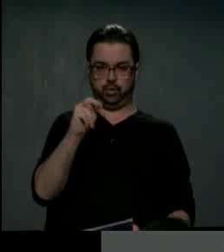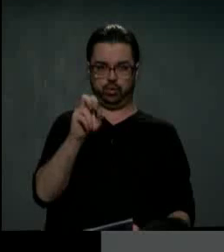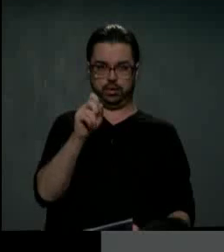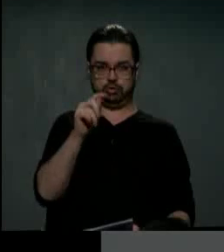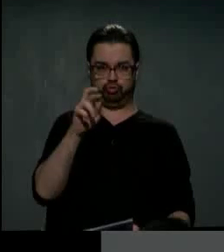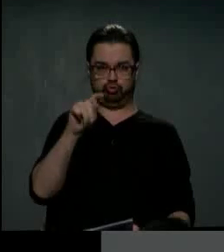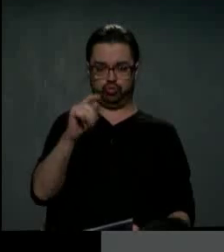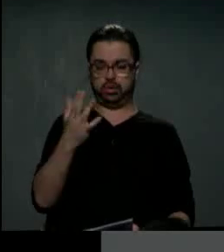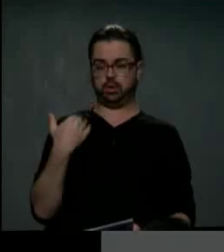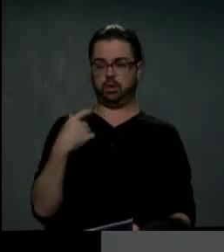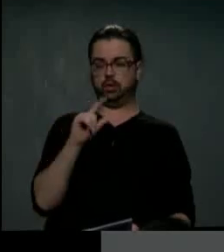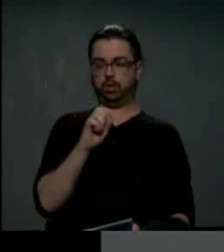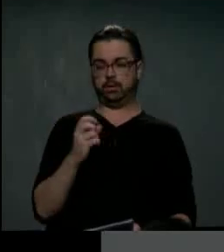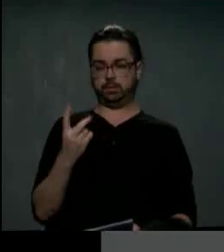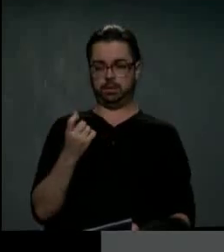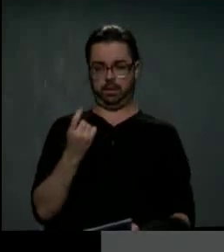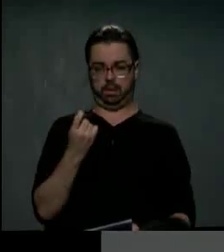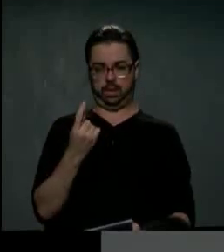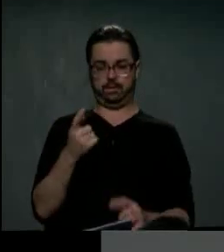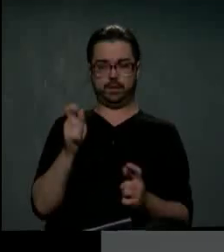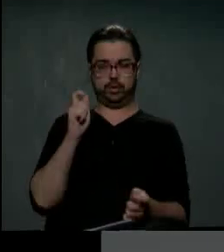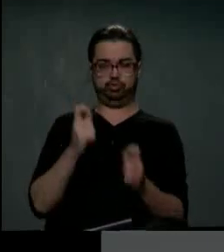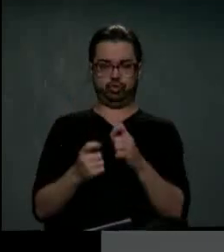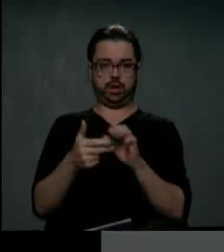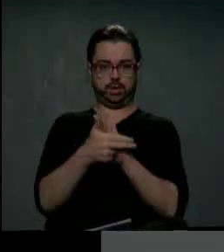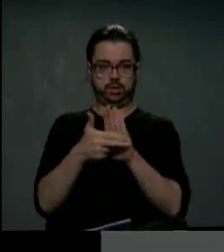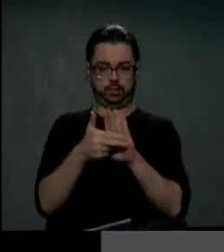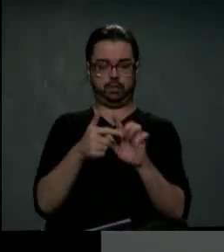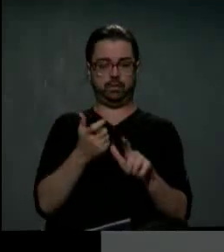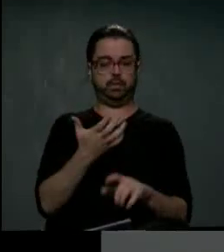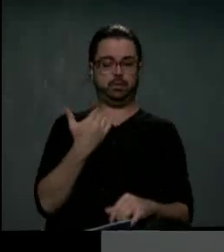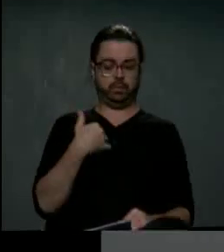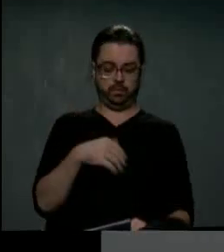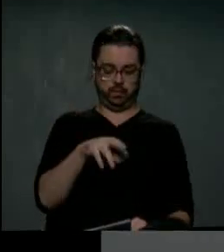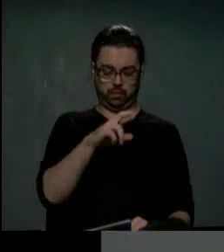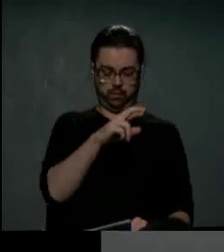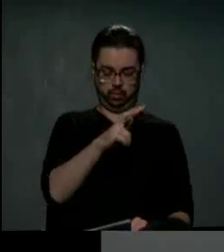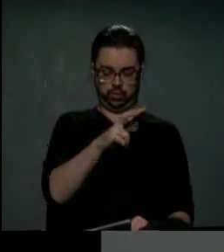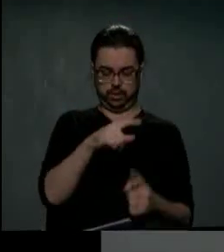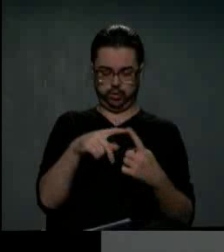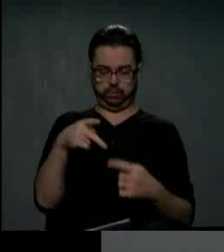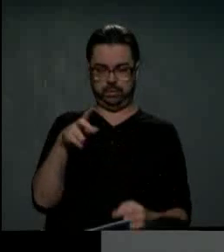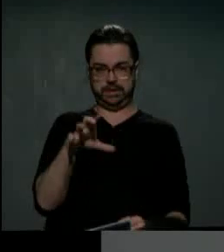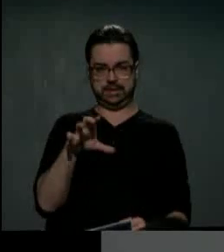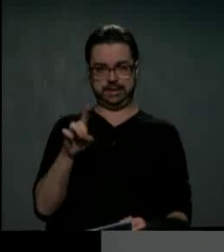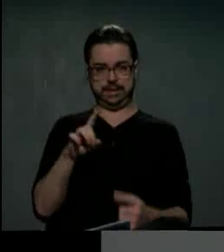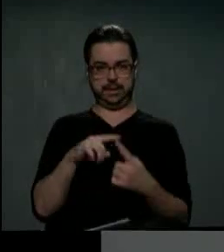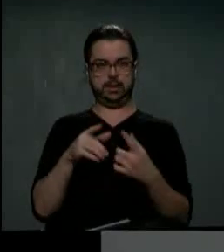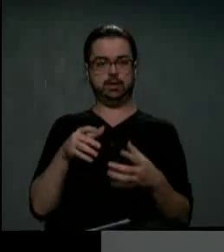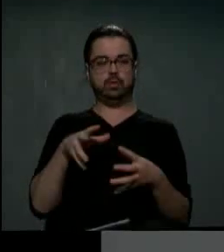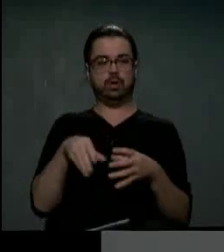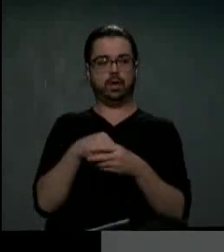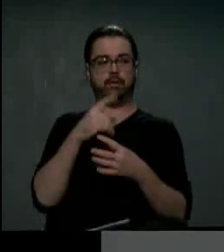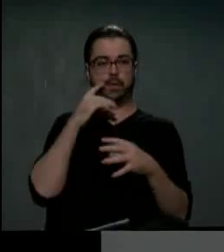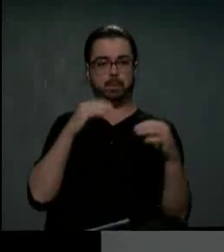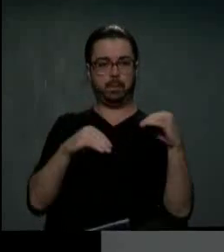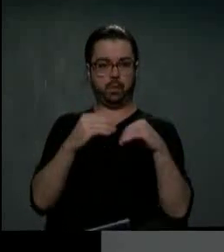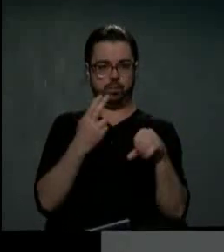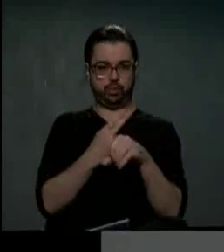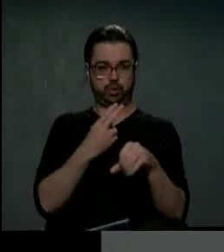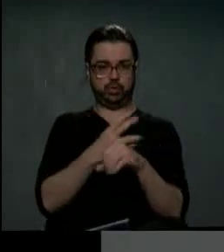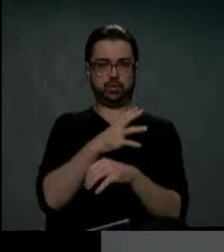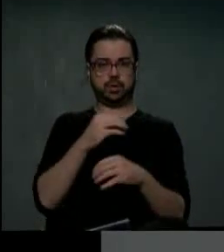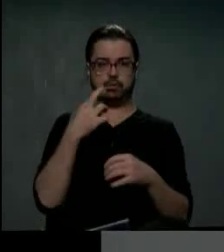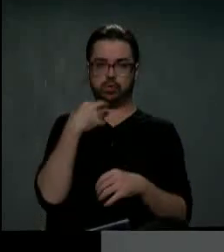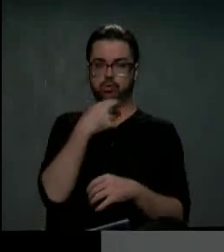rezoned the site from R3 to PCD to recognize an existing use and to add a mobile canteen as an allowable use for the site. The site